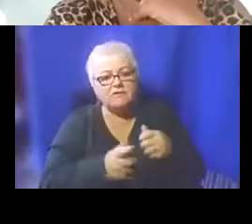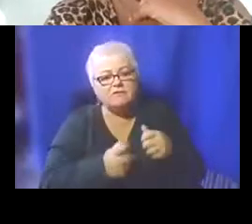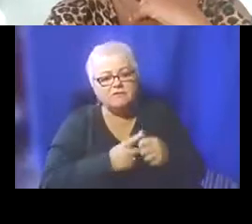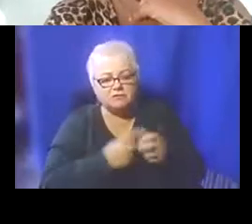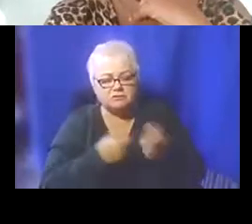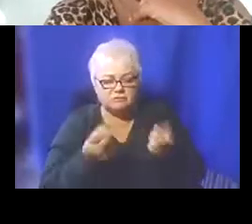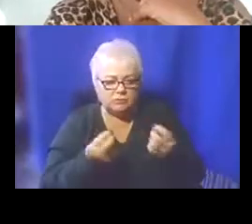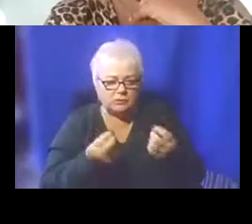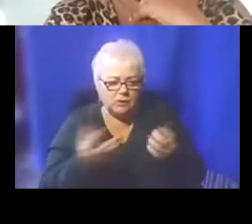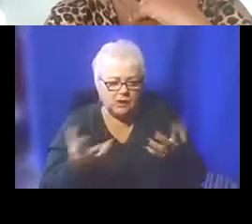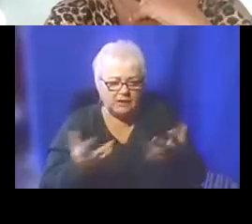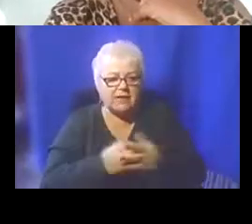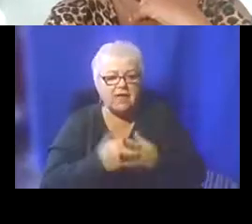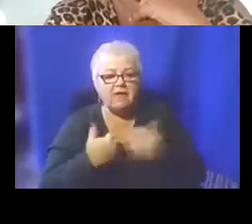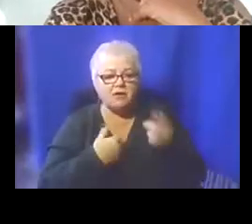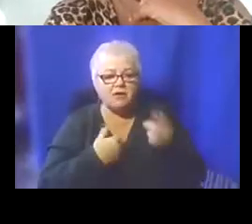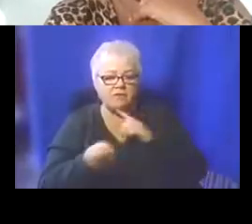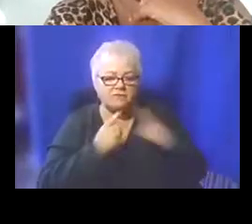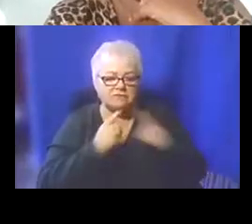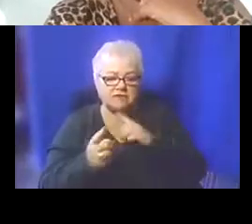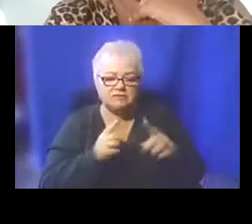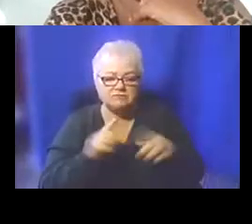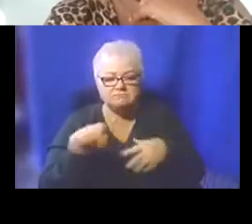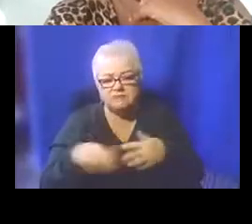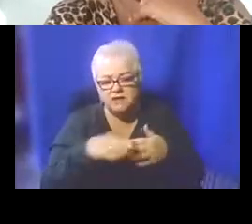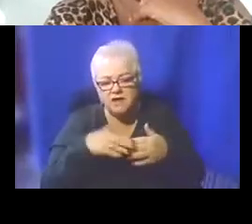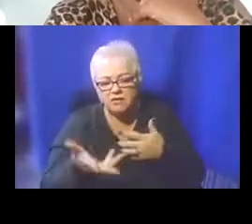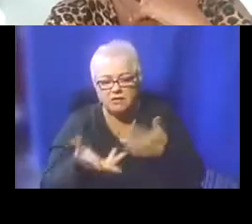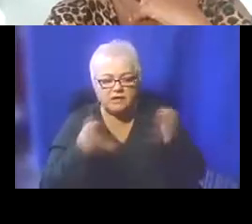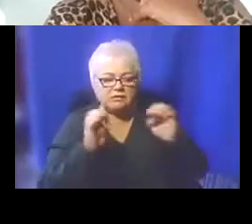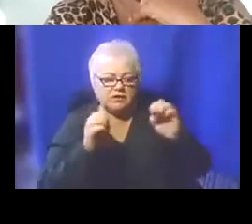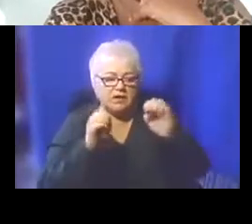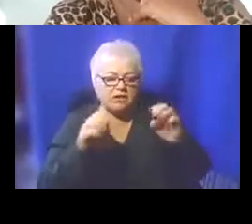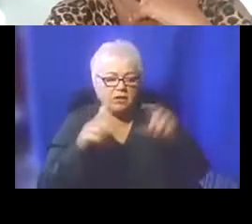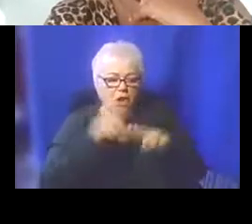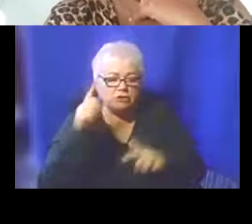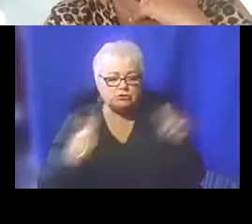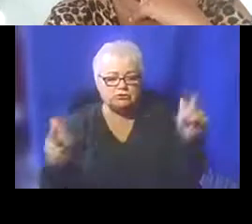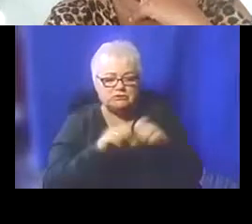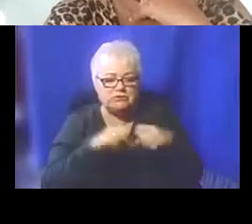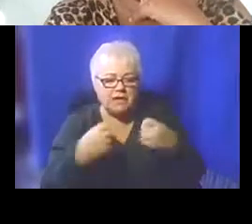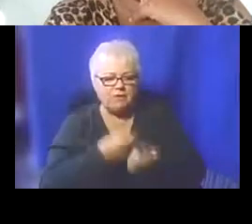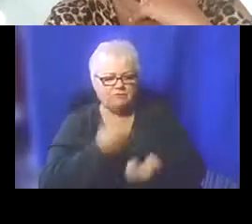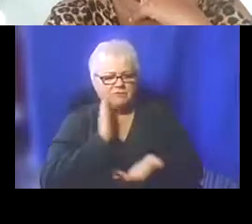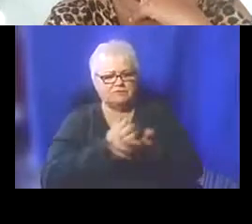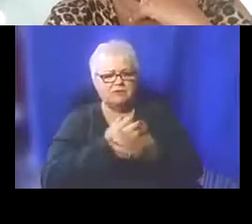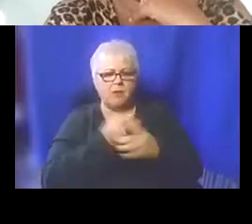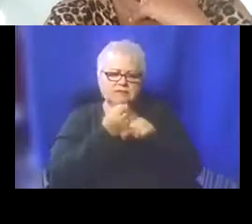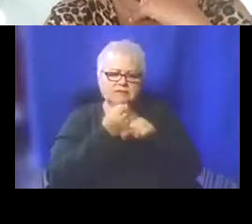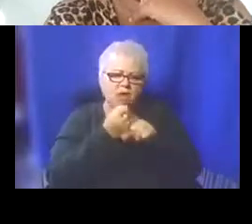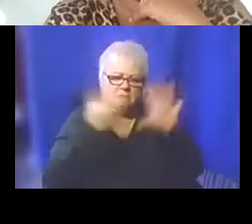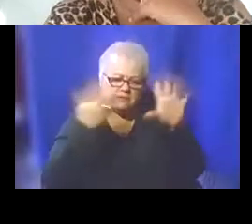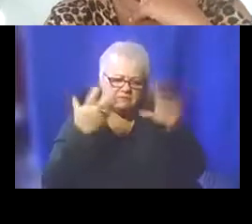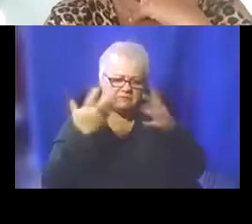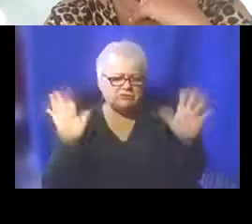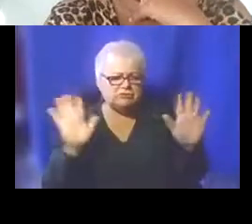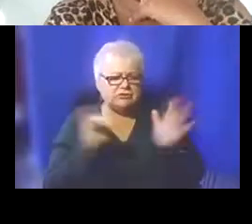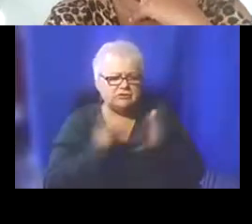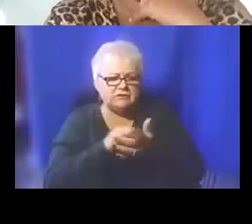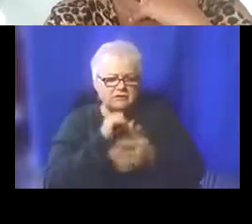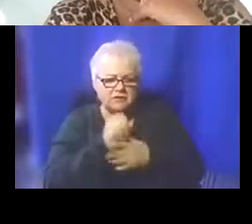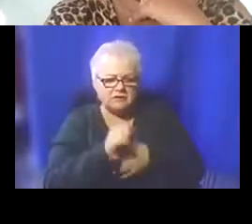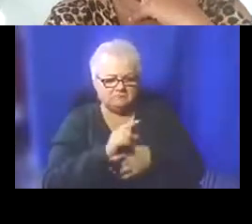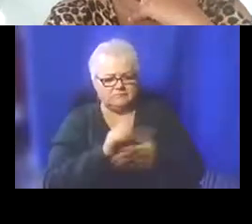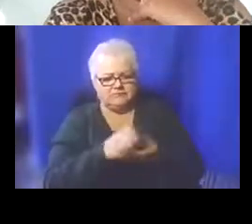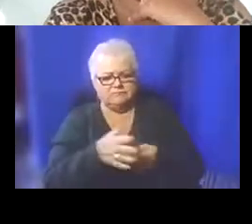beginning to have a conversation. And the other is to educate the larger society. You have to stop the assault. So this is not purely a clinical thing.